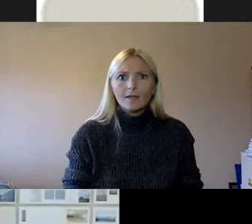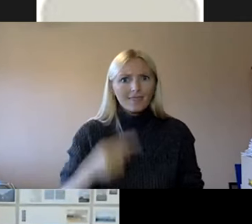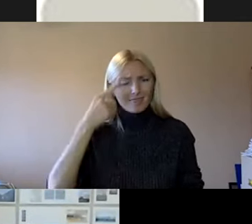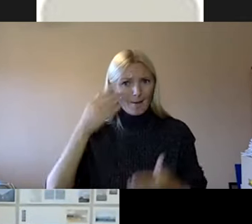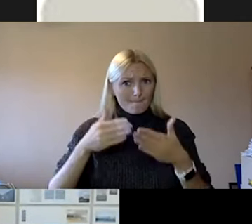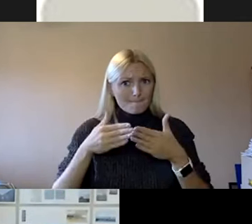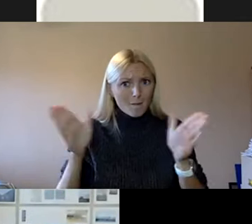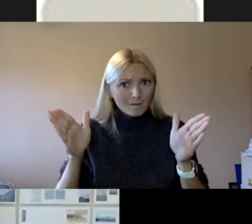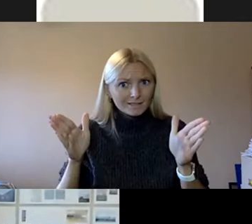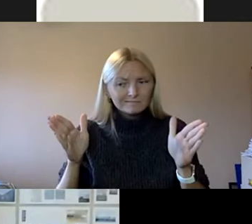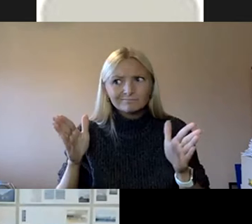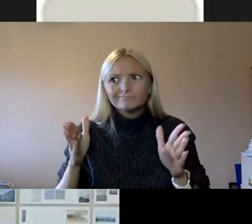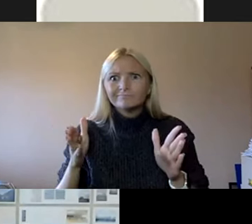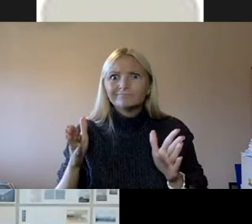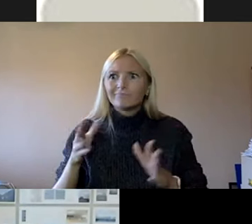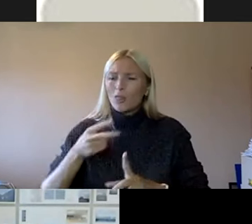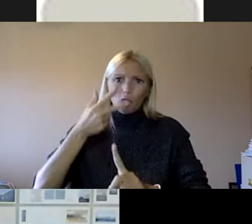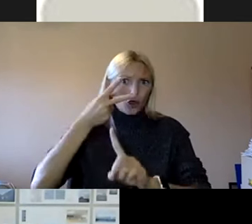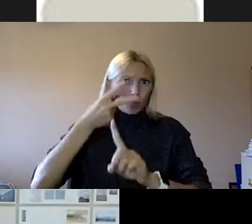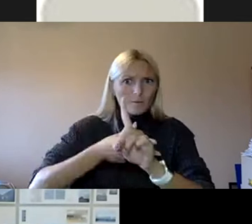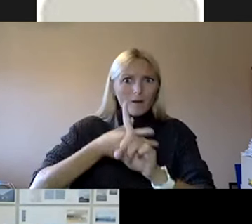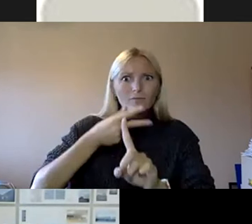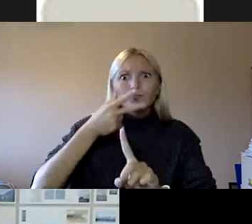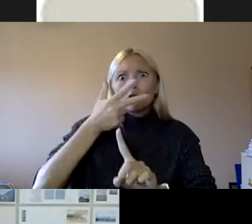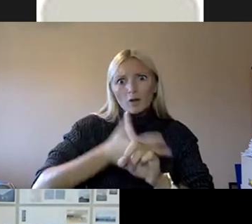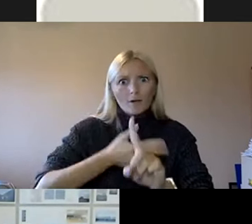I would say, next 3 to 4 months, it should go public. So